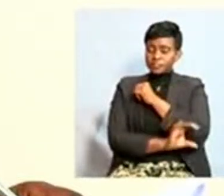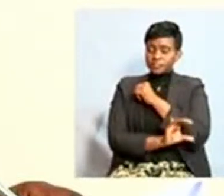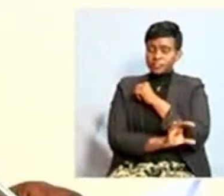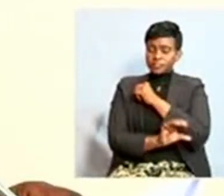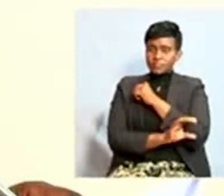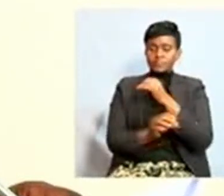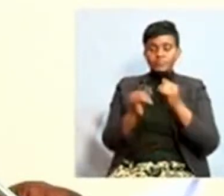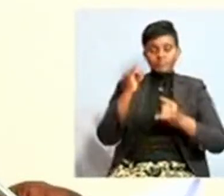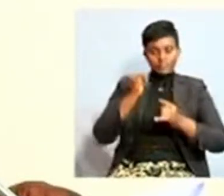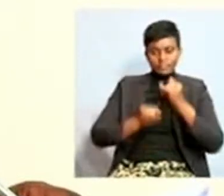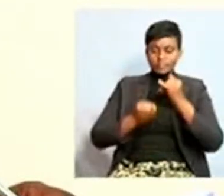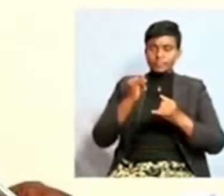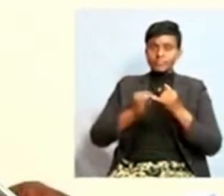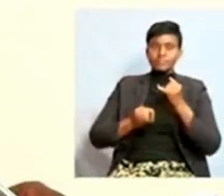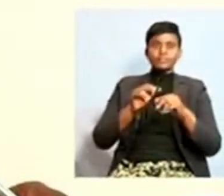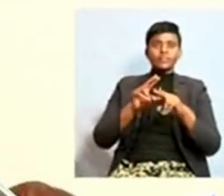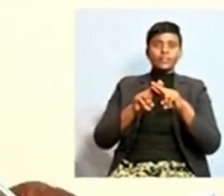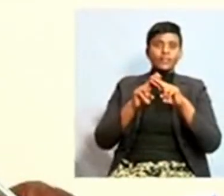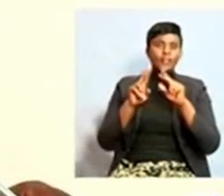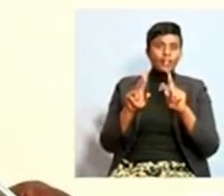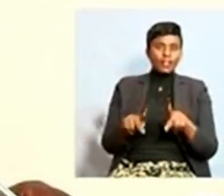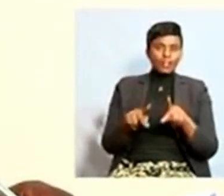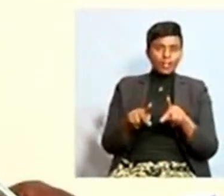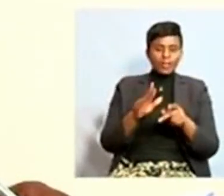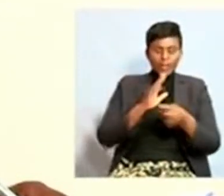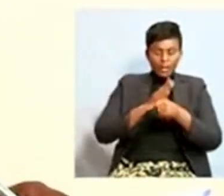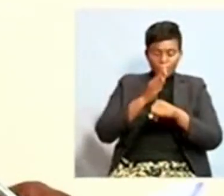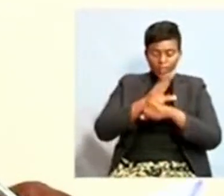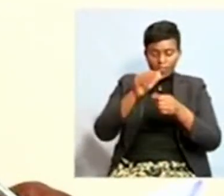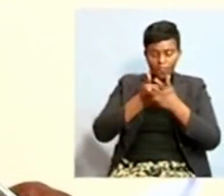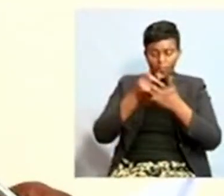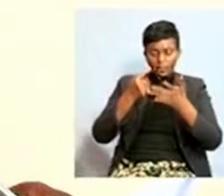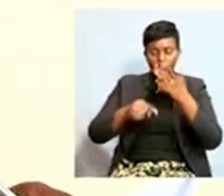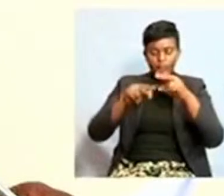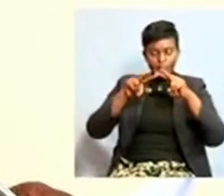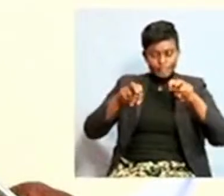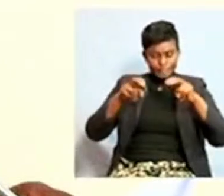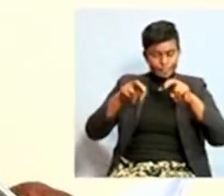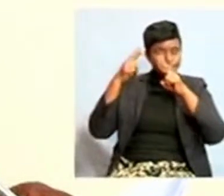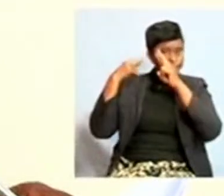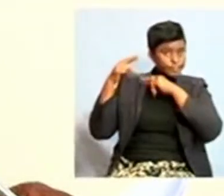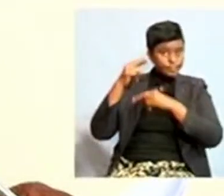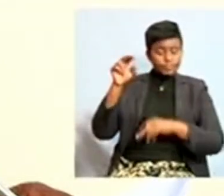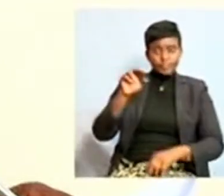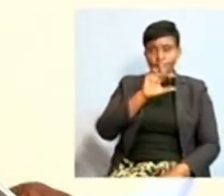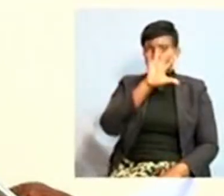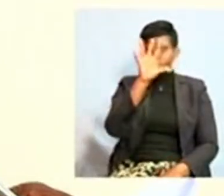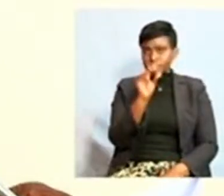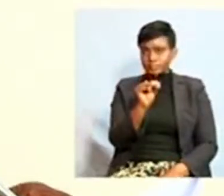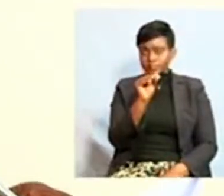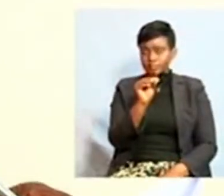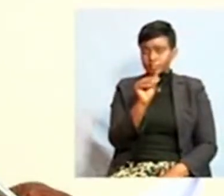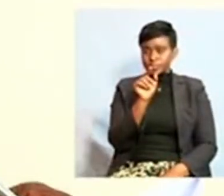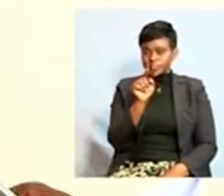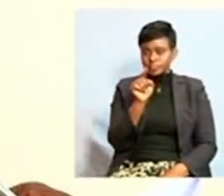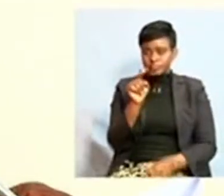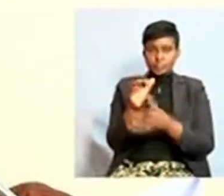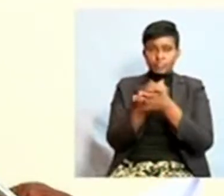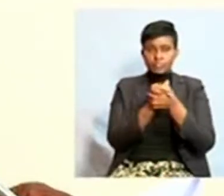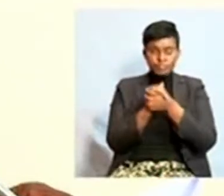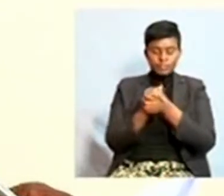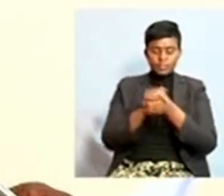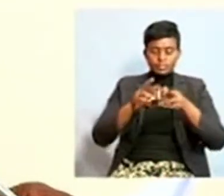In conclusion, Chair, after a thorough review of the African Regional Cooperative Agreement for